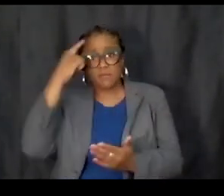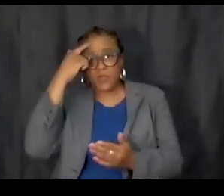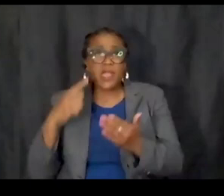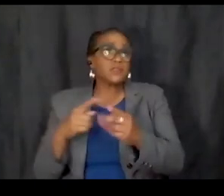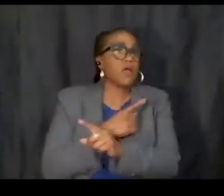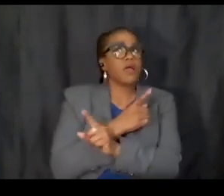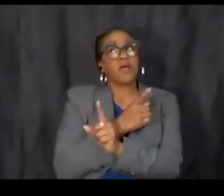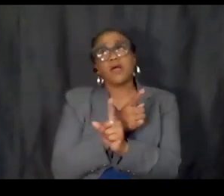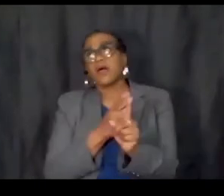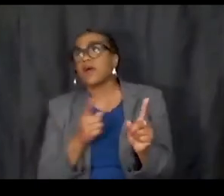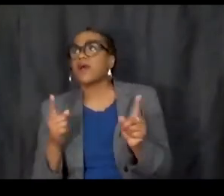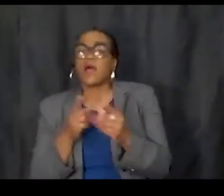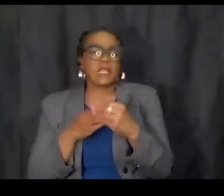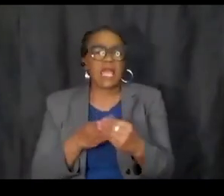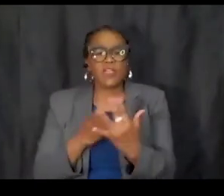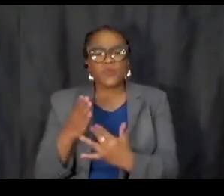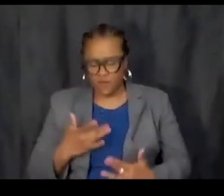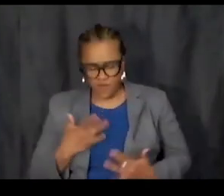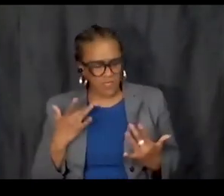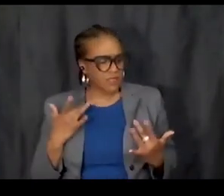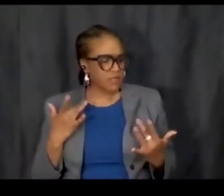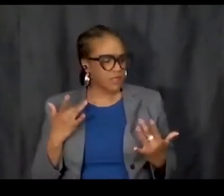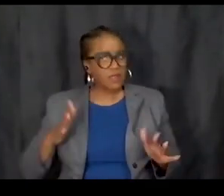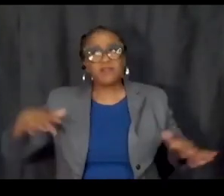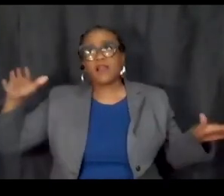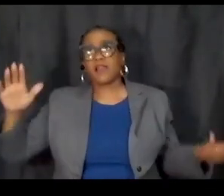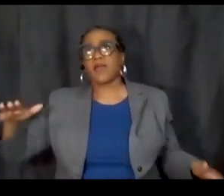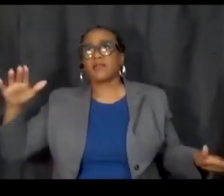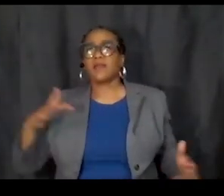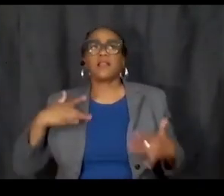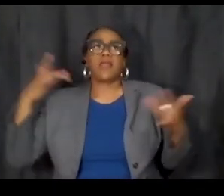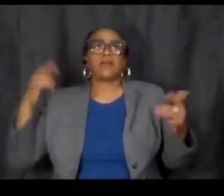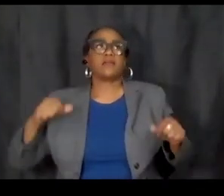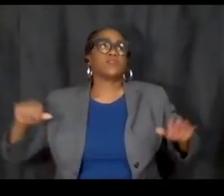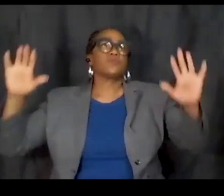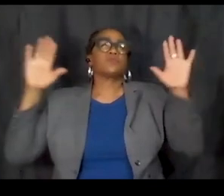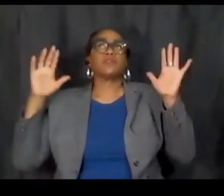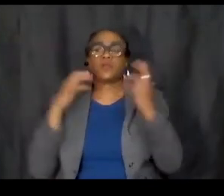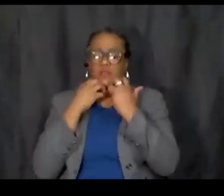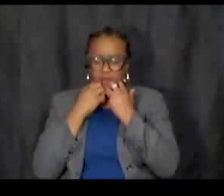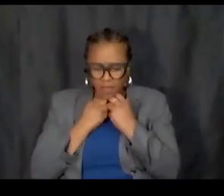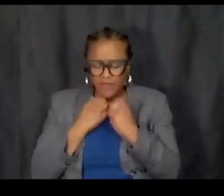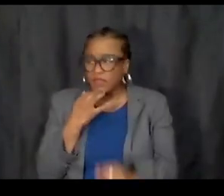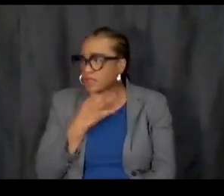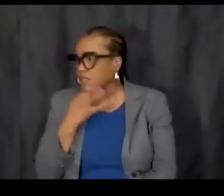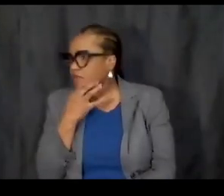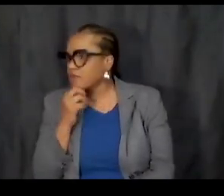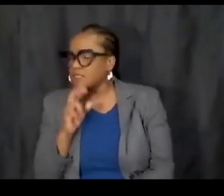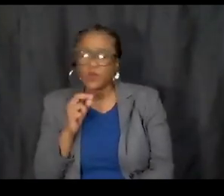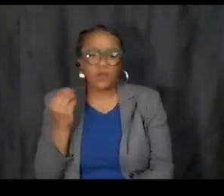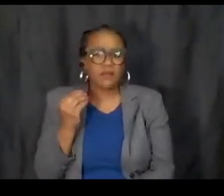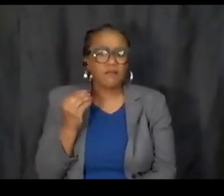limbic, led by feeling, flight, light, surrender to love, curiosity or nothing but